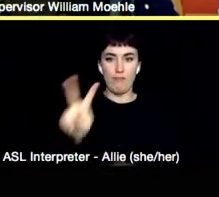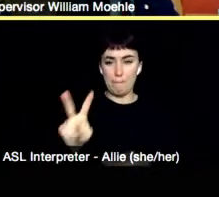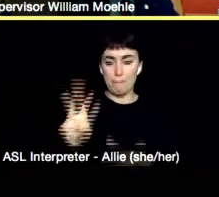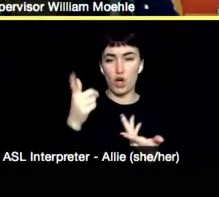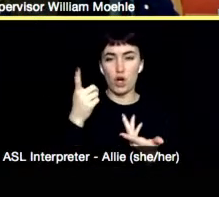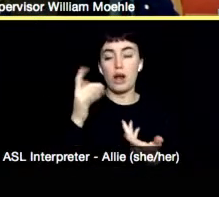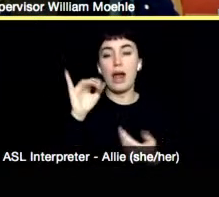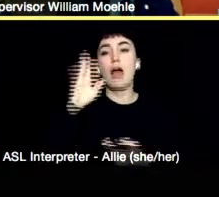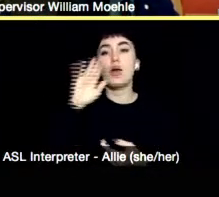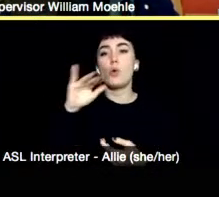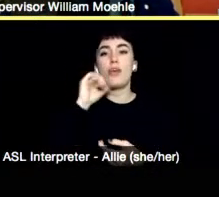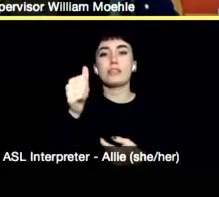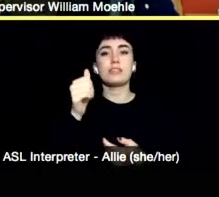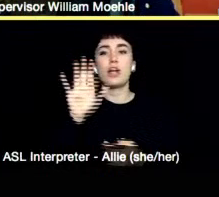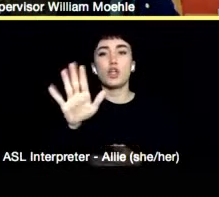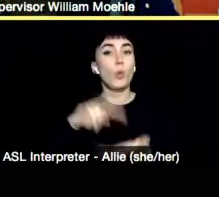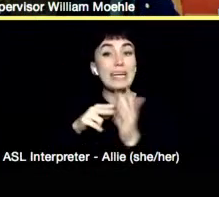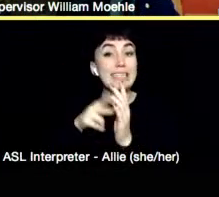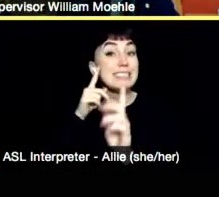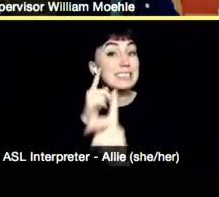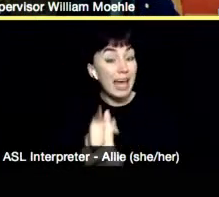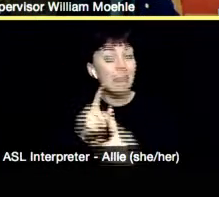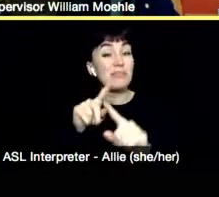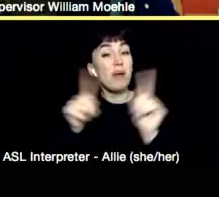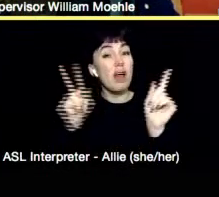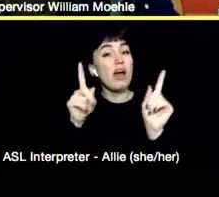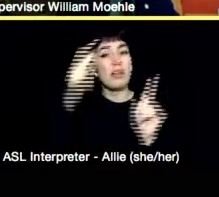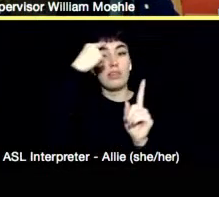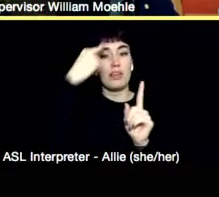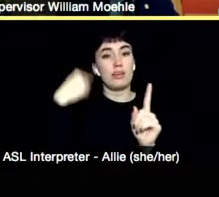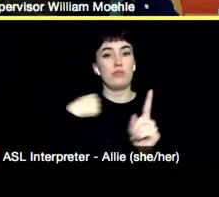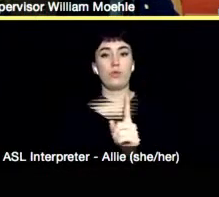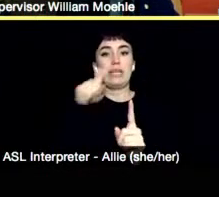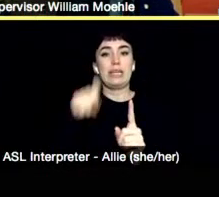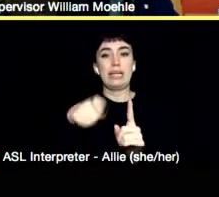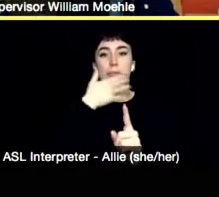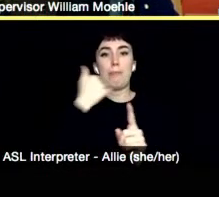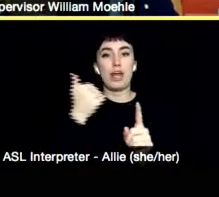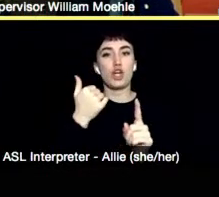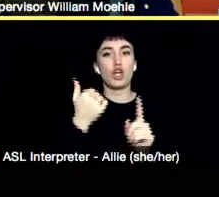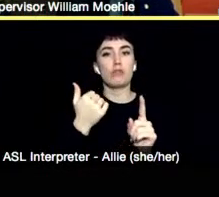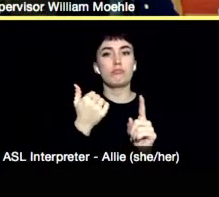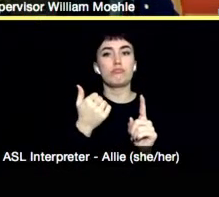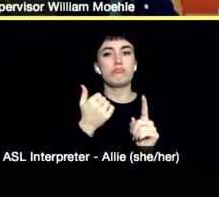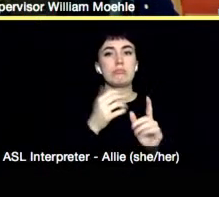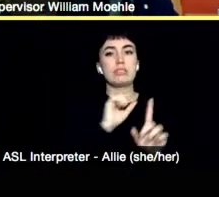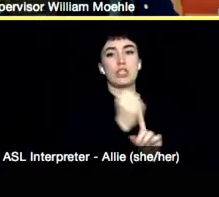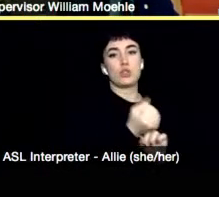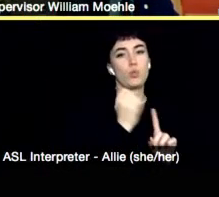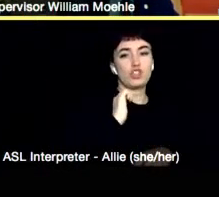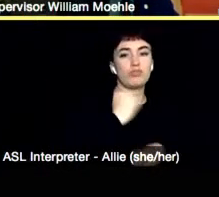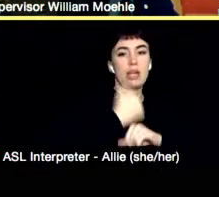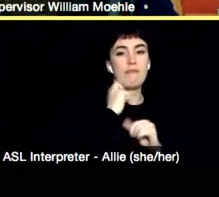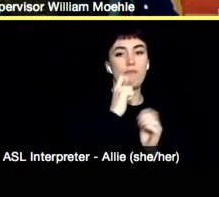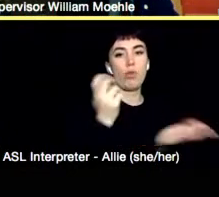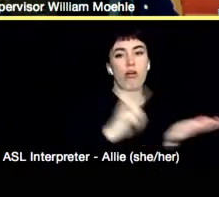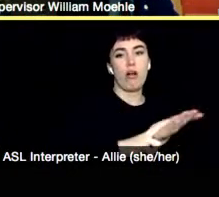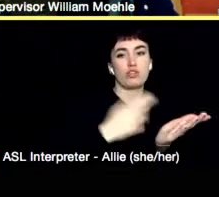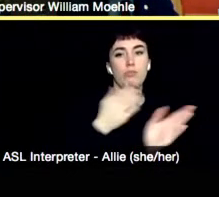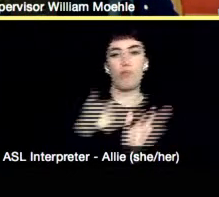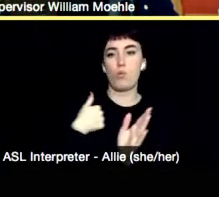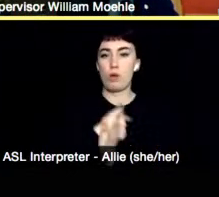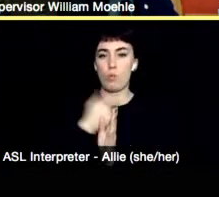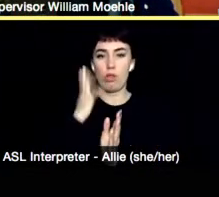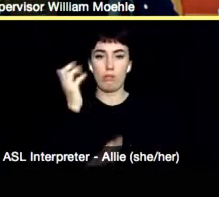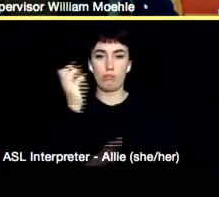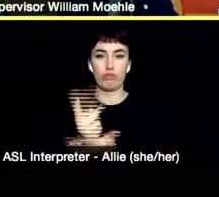that's not anybody's intent, but I do think we need to be in a better position to that down. Now, I know you've talked to the school